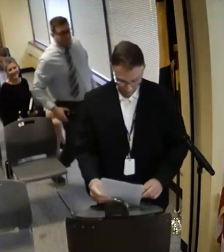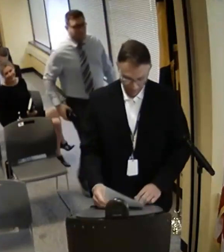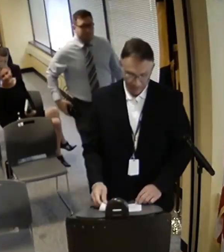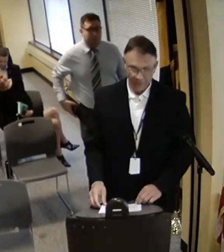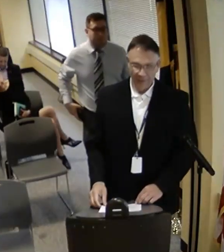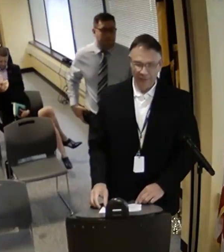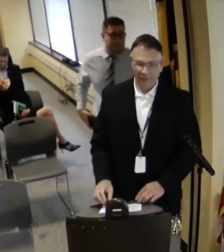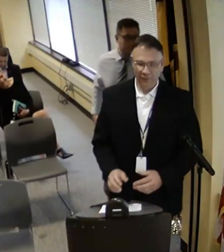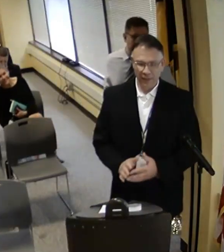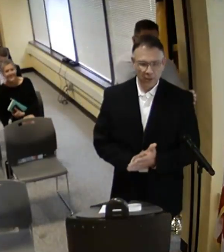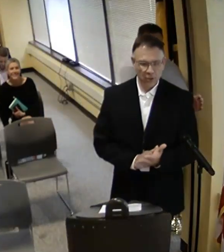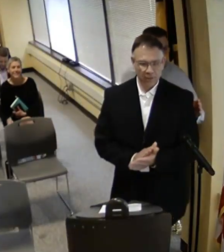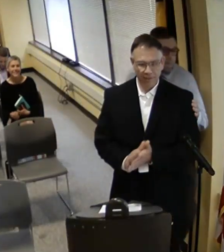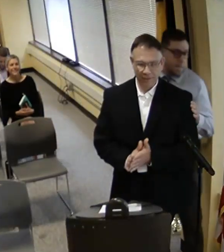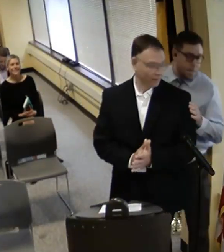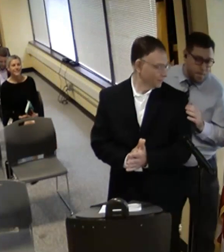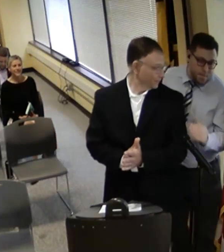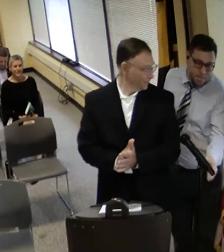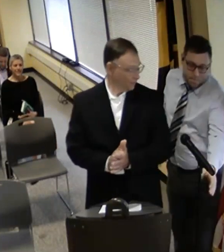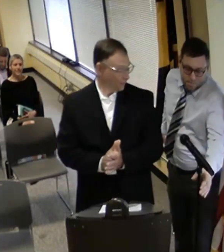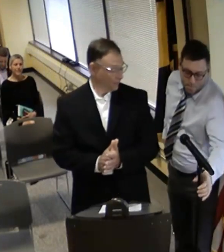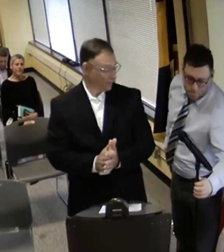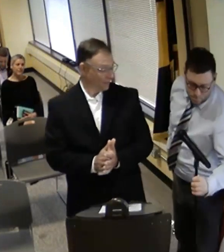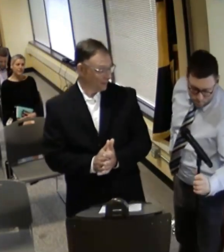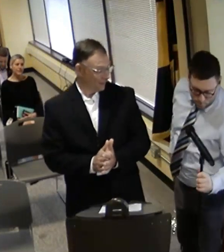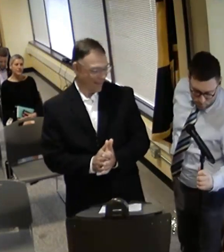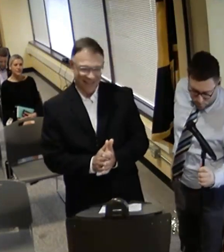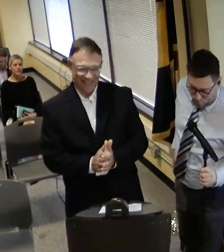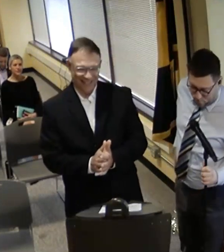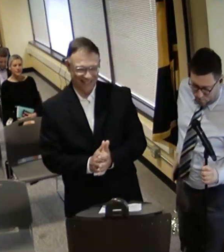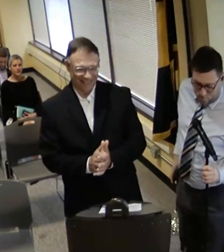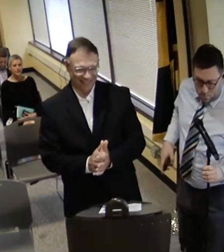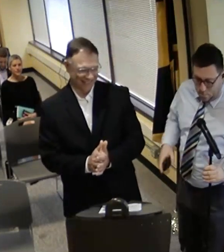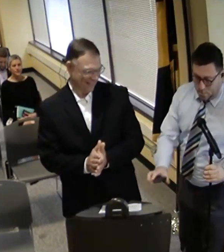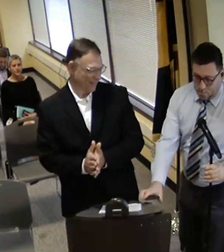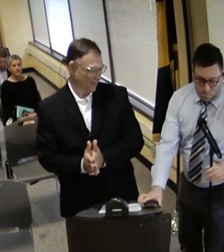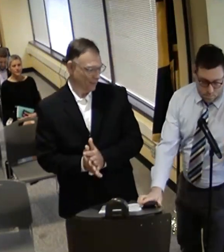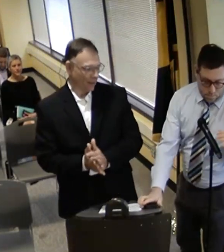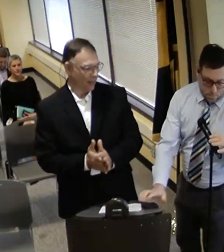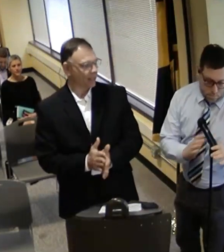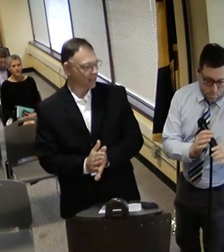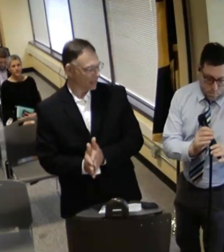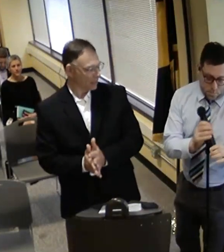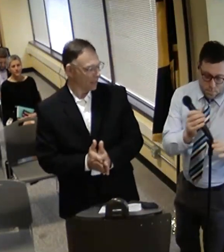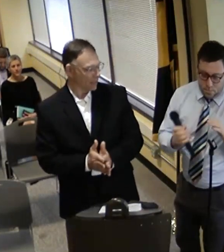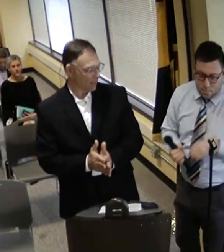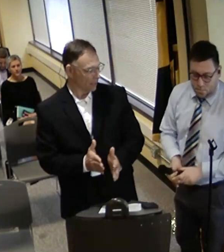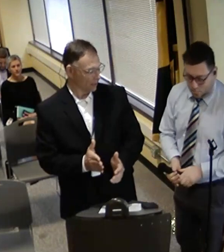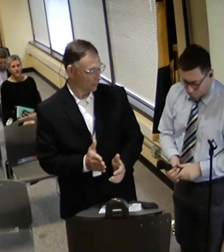Rachel up there, you know, we love your presentations, but you know, that was, you know, quite a show. All right,